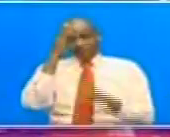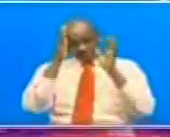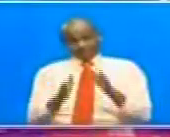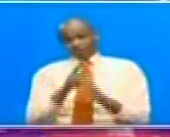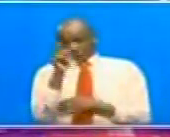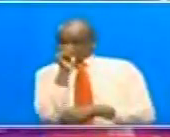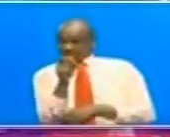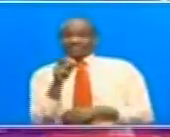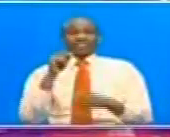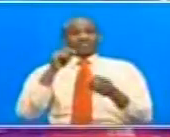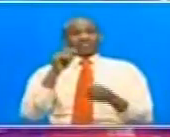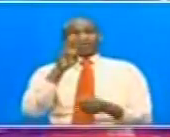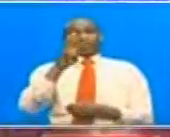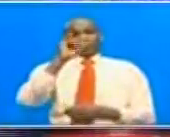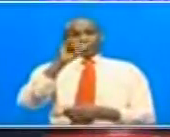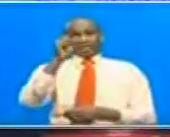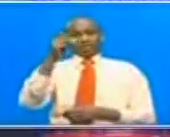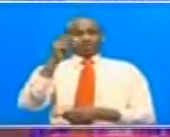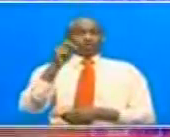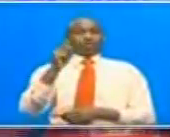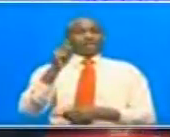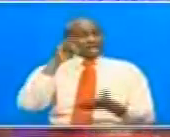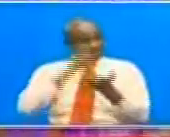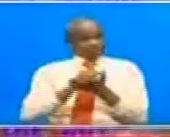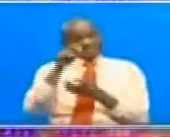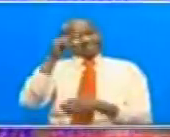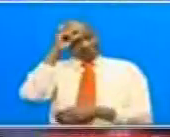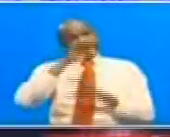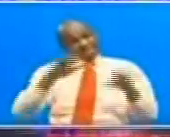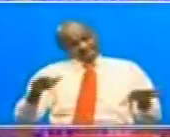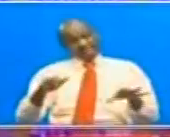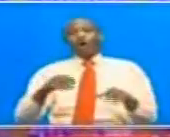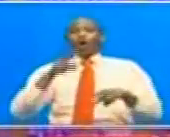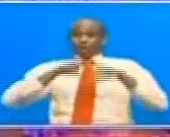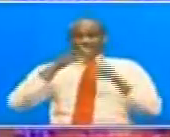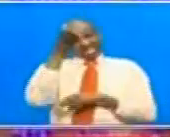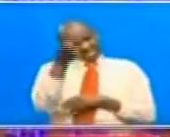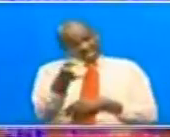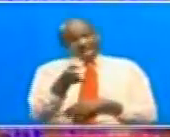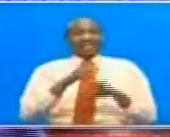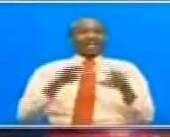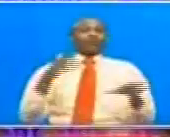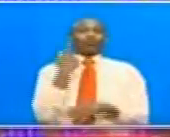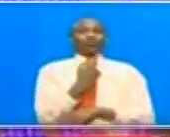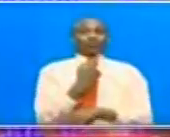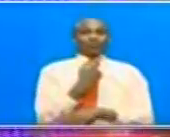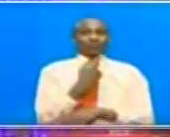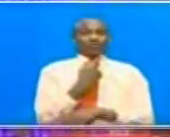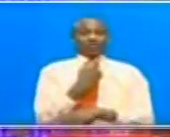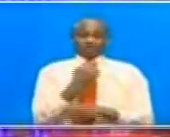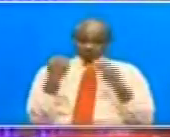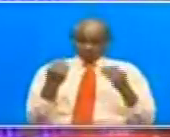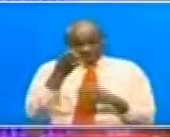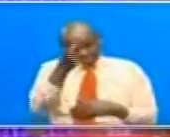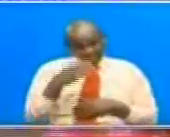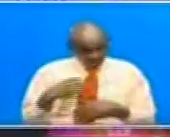at Wilson Airport is government land. The last time, part of the hotel was claiming the land to build a parking. And, you know, children ended